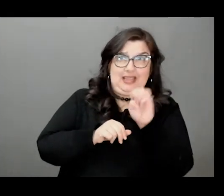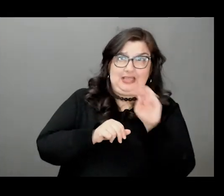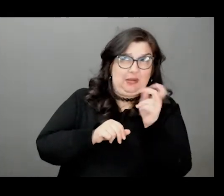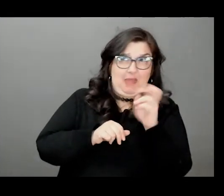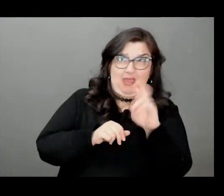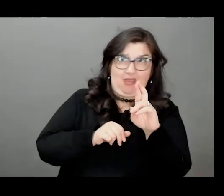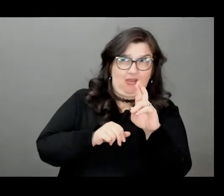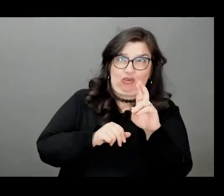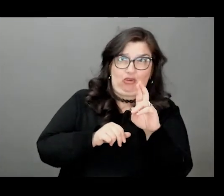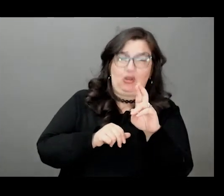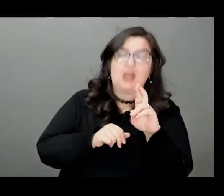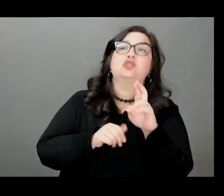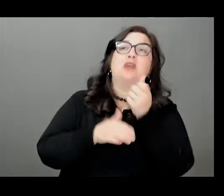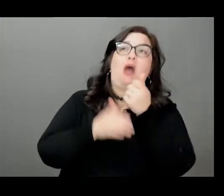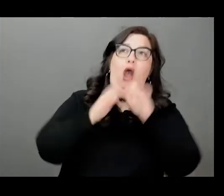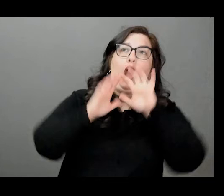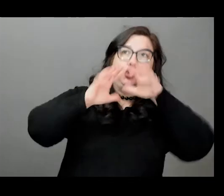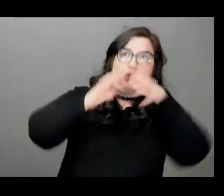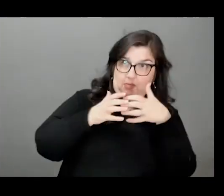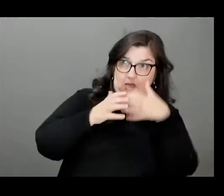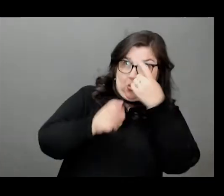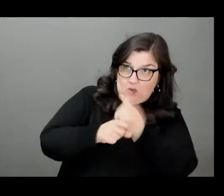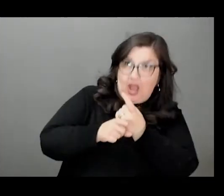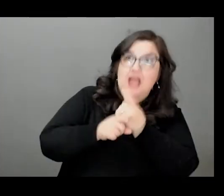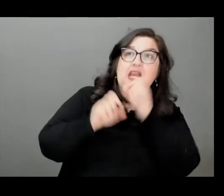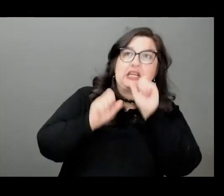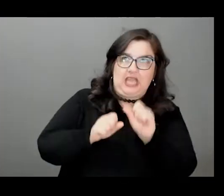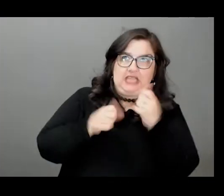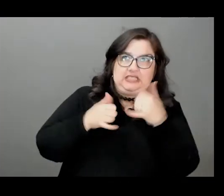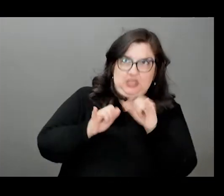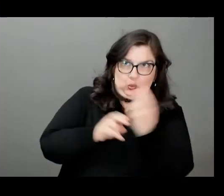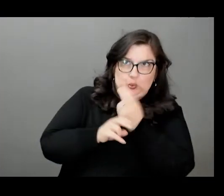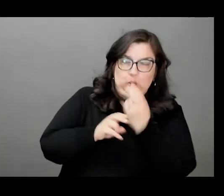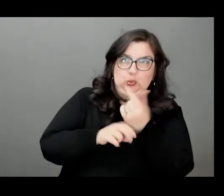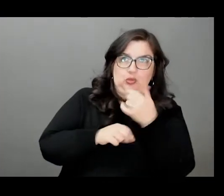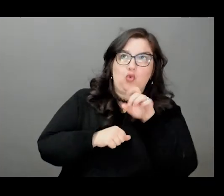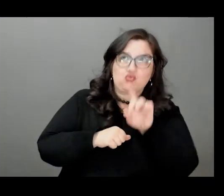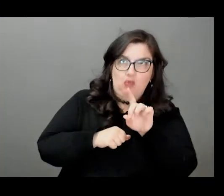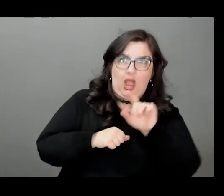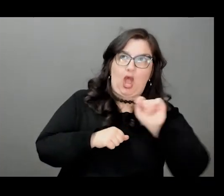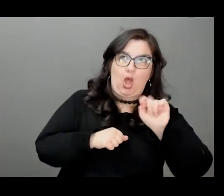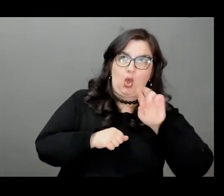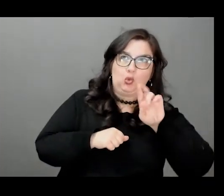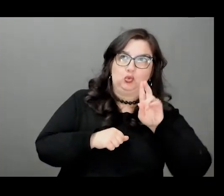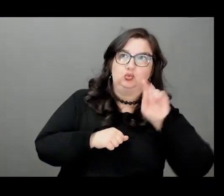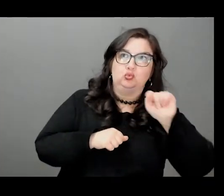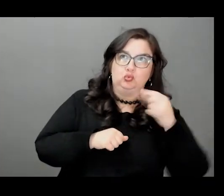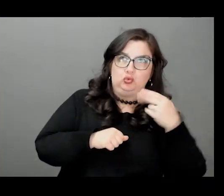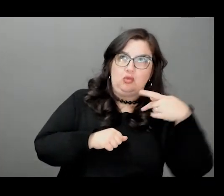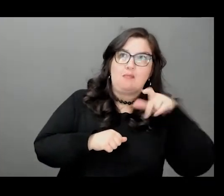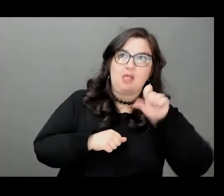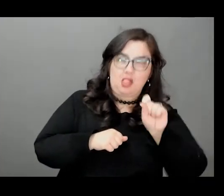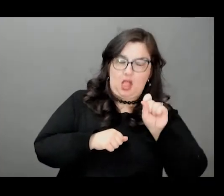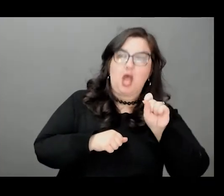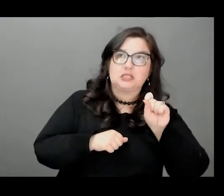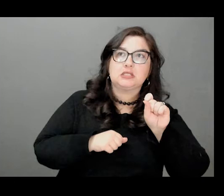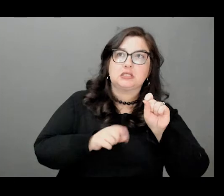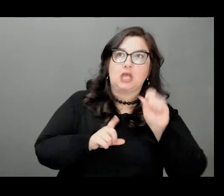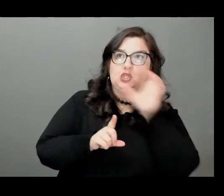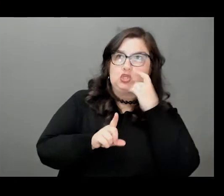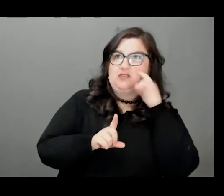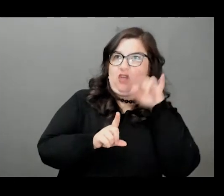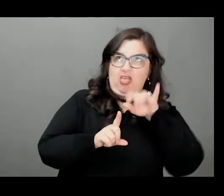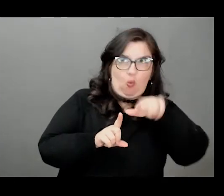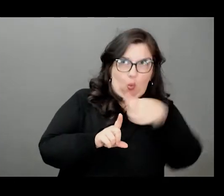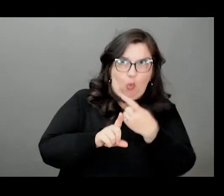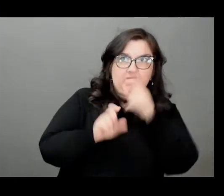customers don't need to be using SageMaker to use Ground Truth Plus. It's just under the umbrella of SageMaker, but yes, customers can just, if their only